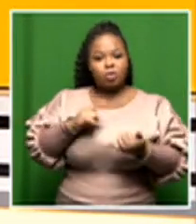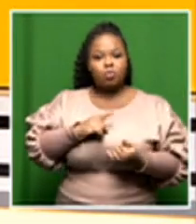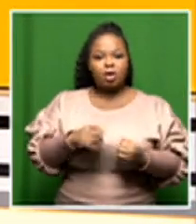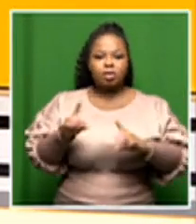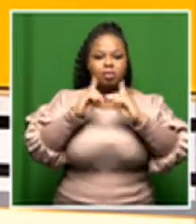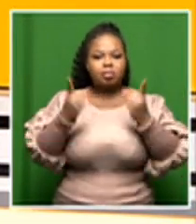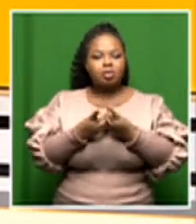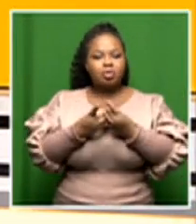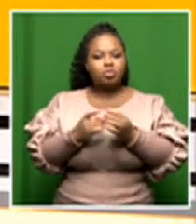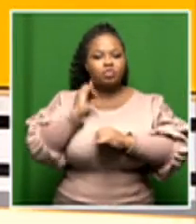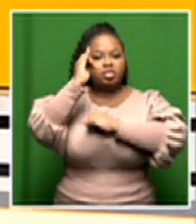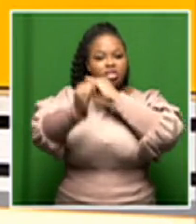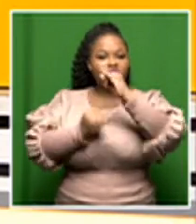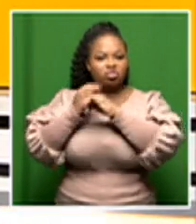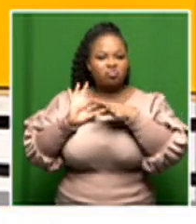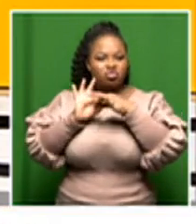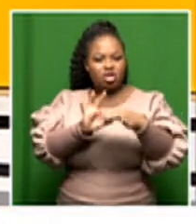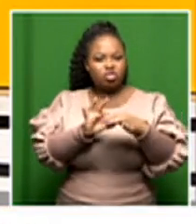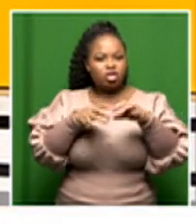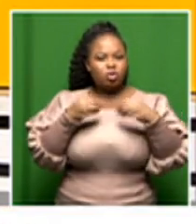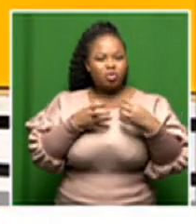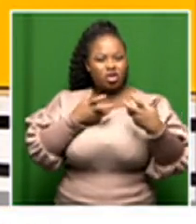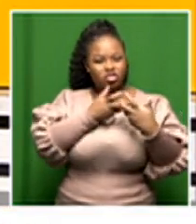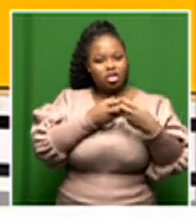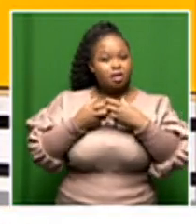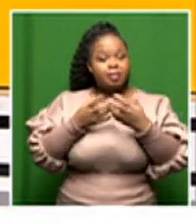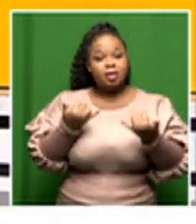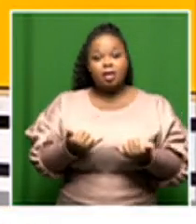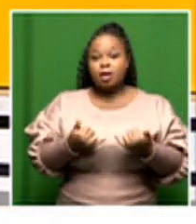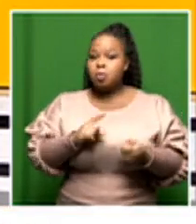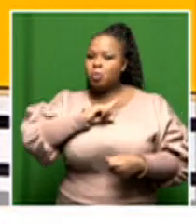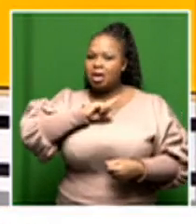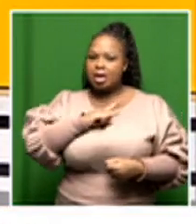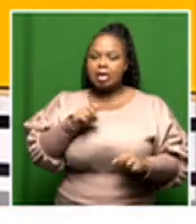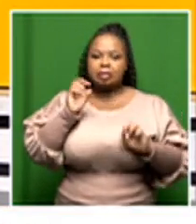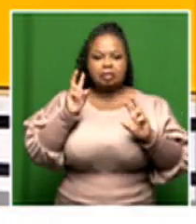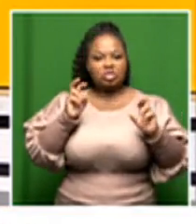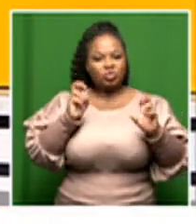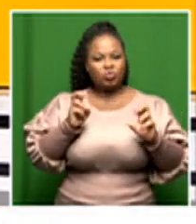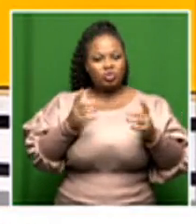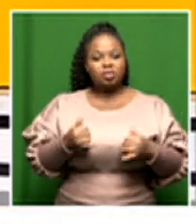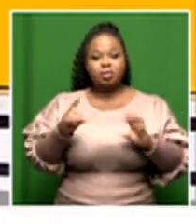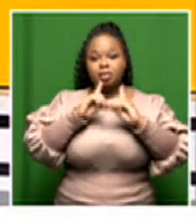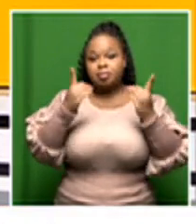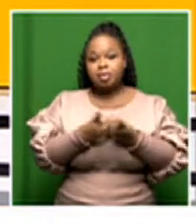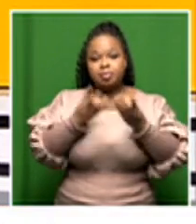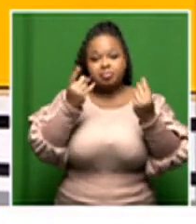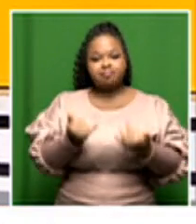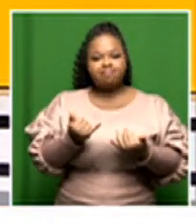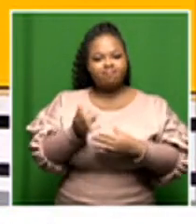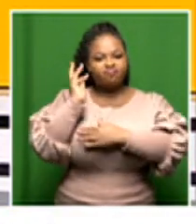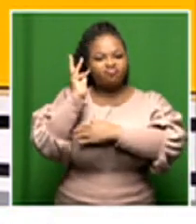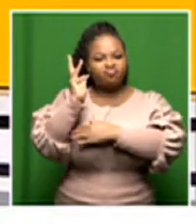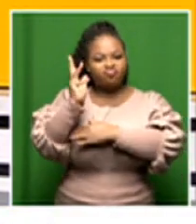cut for the Department of International Relations and Cooperation. These are some of the issues contained in the department's budget vote